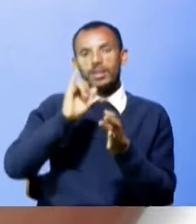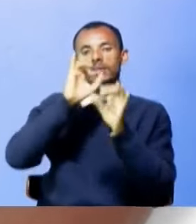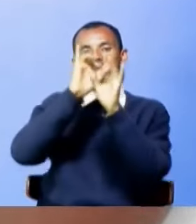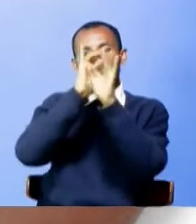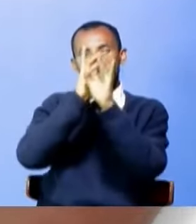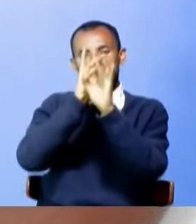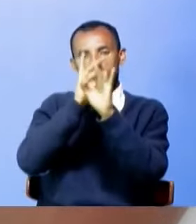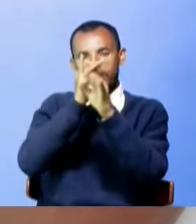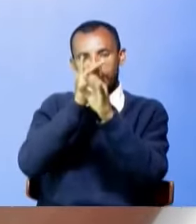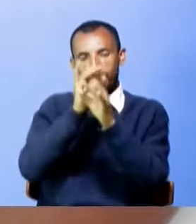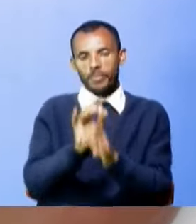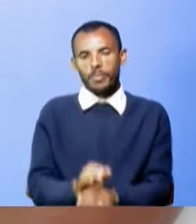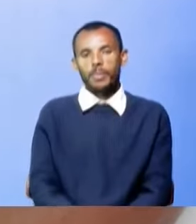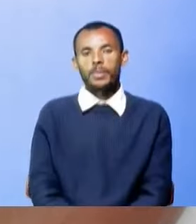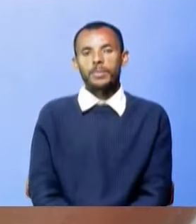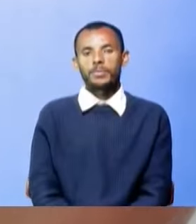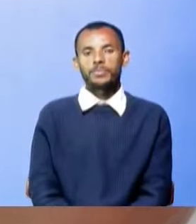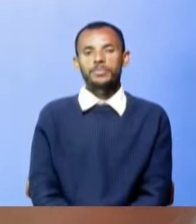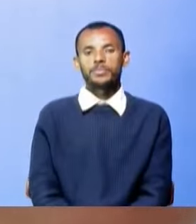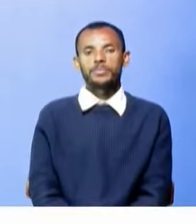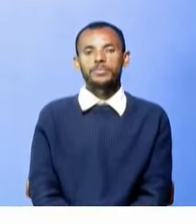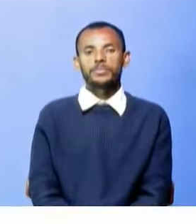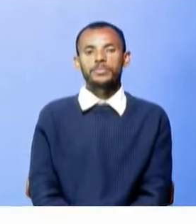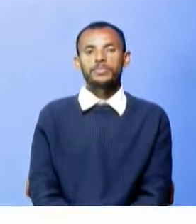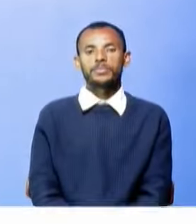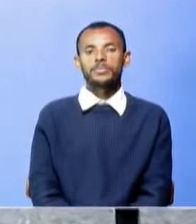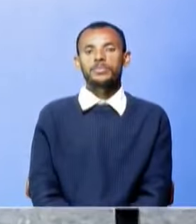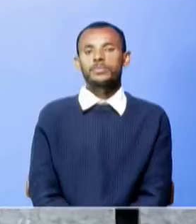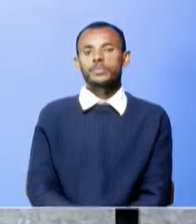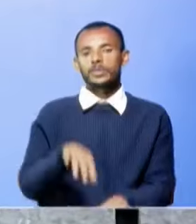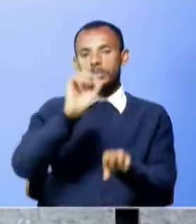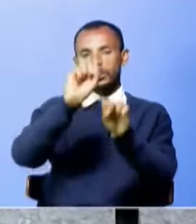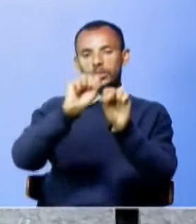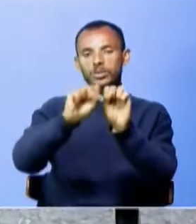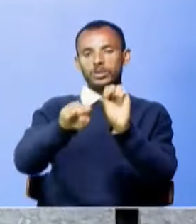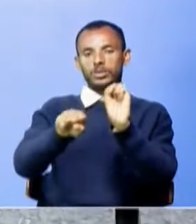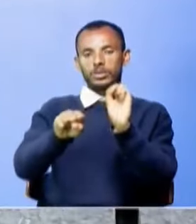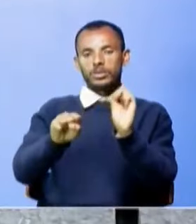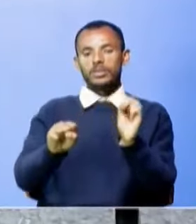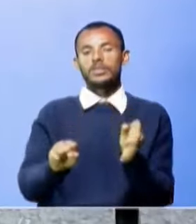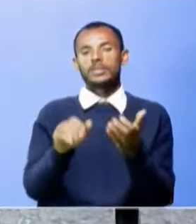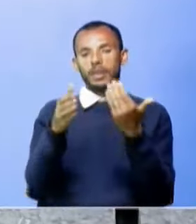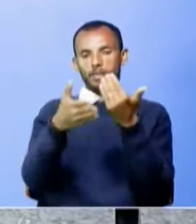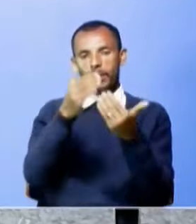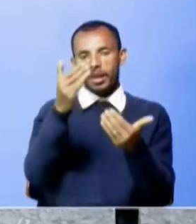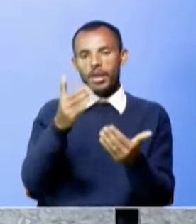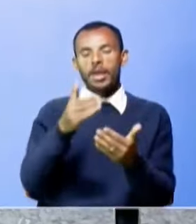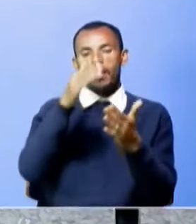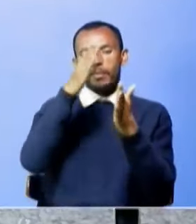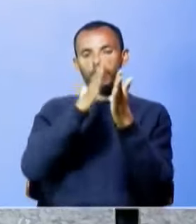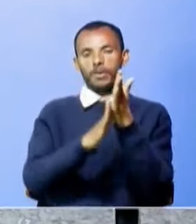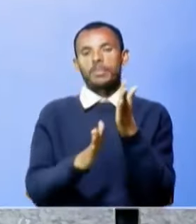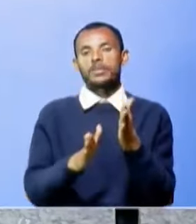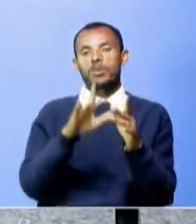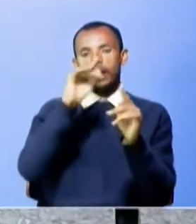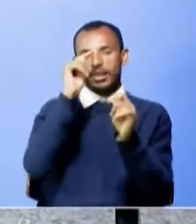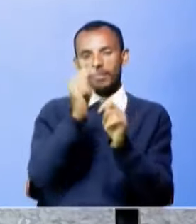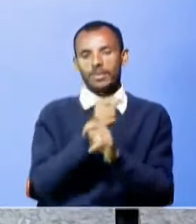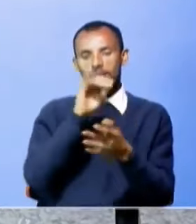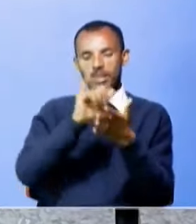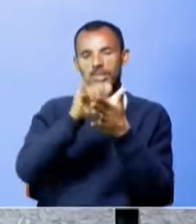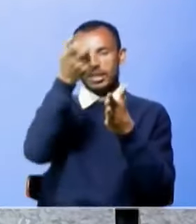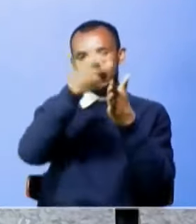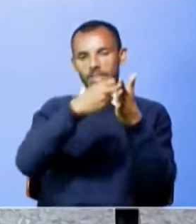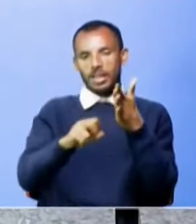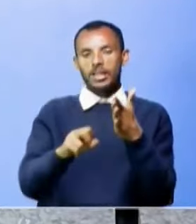a coin itself. Okay? So just simply a performance or an activity that results